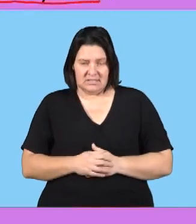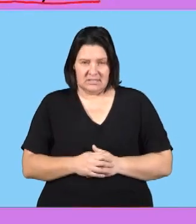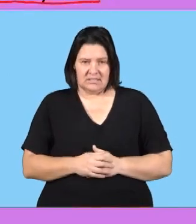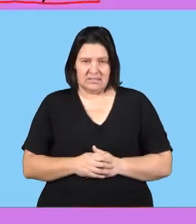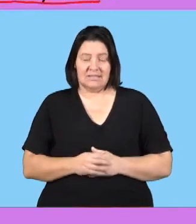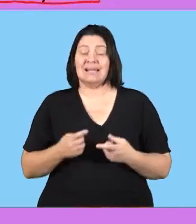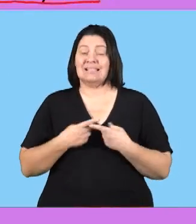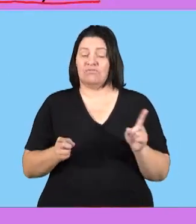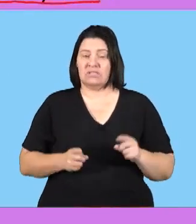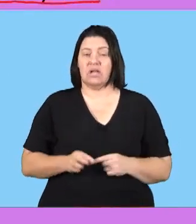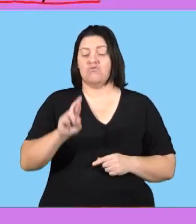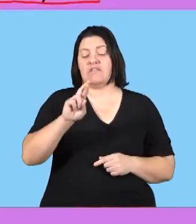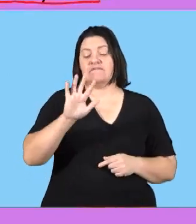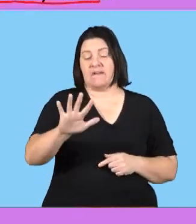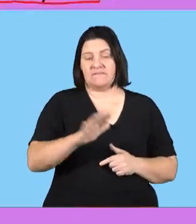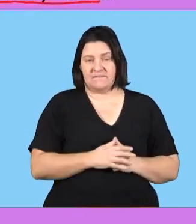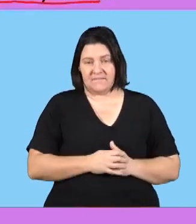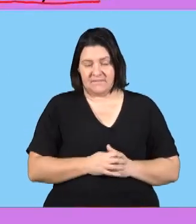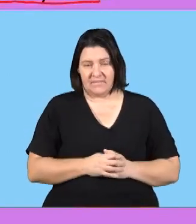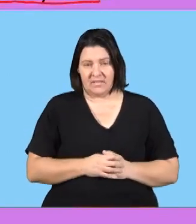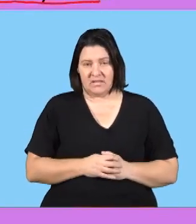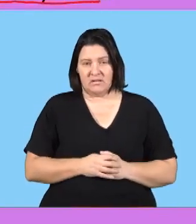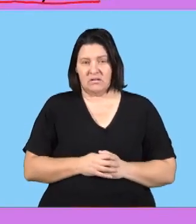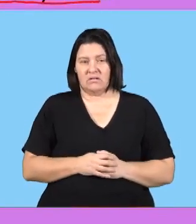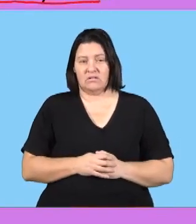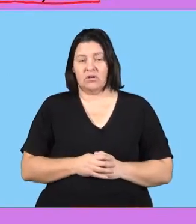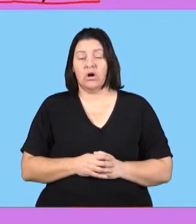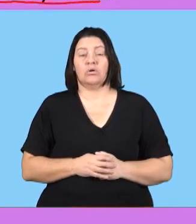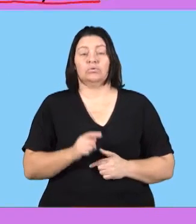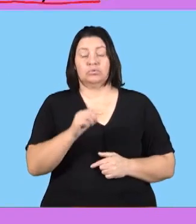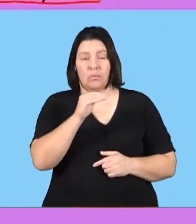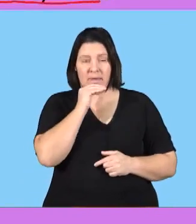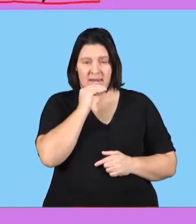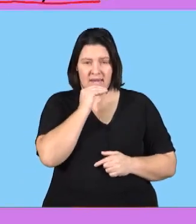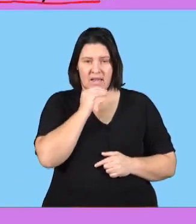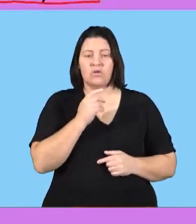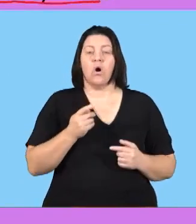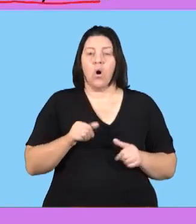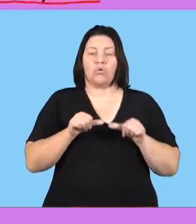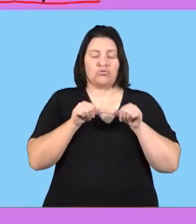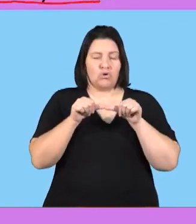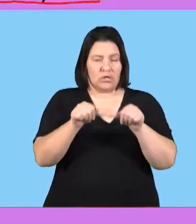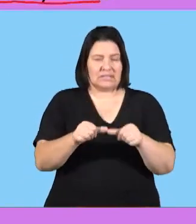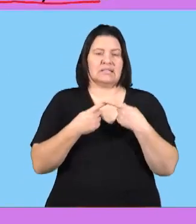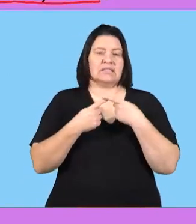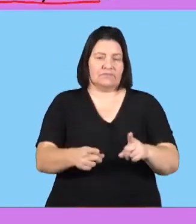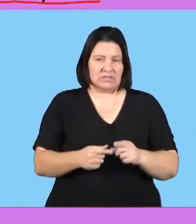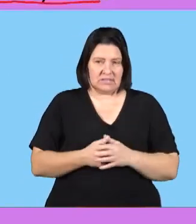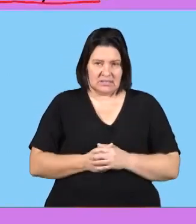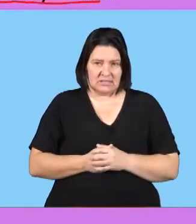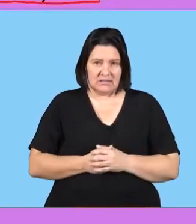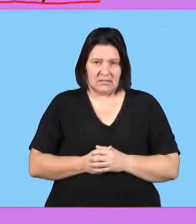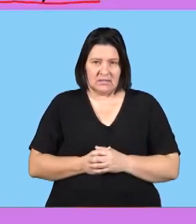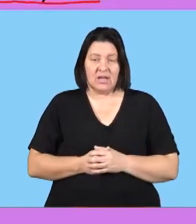55 rand. The difference is 5 rand. So 5 rand is your constant